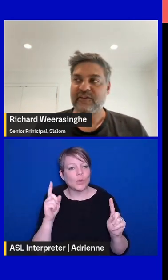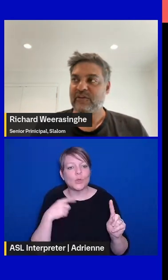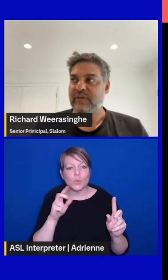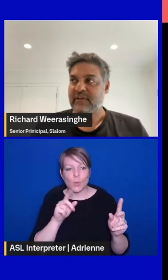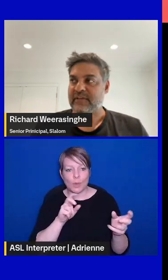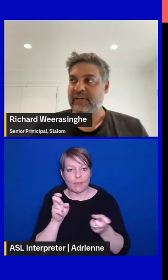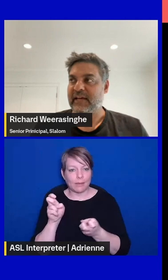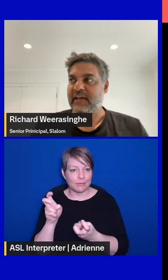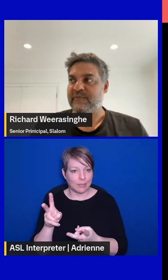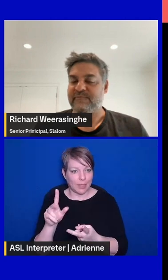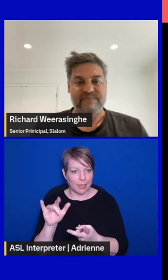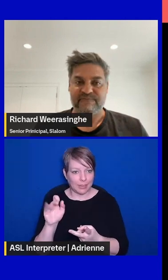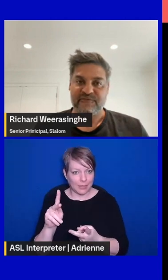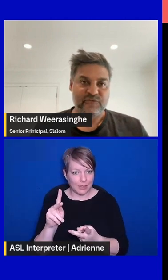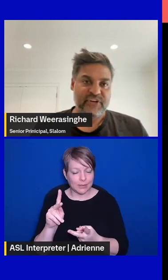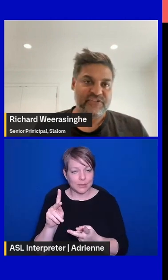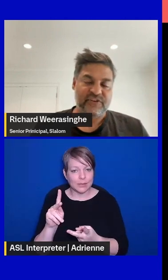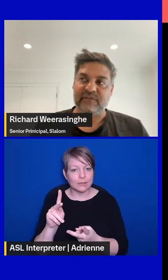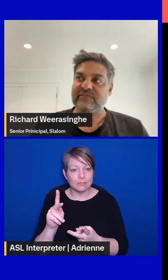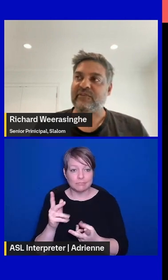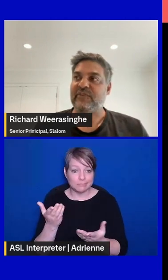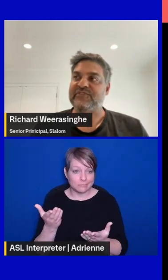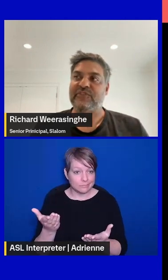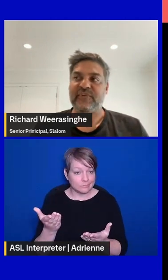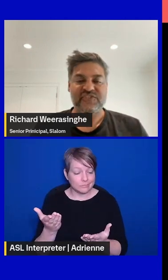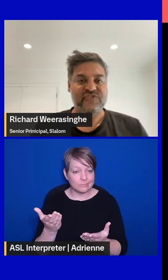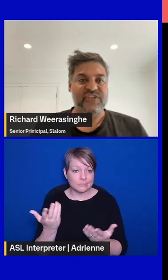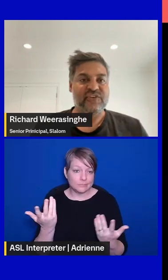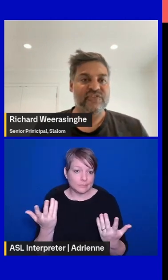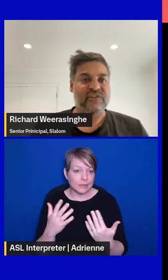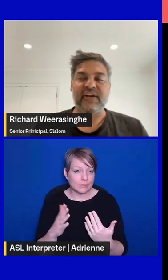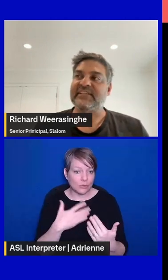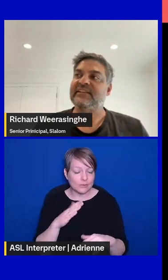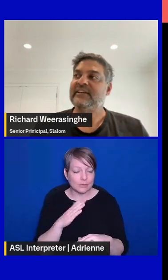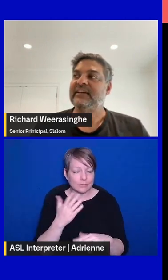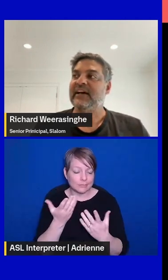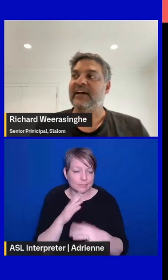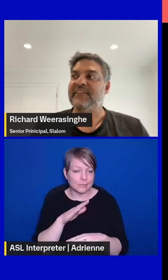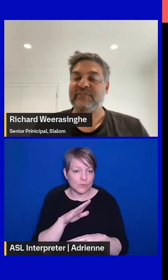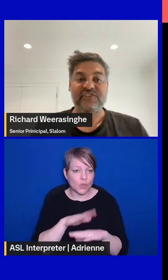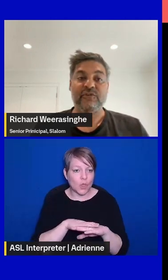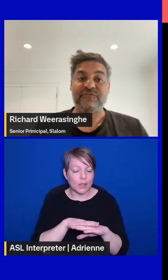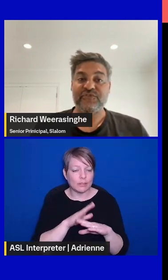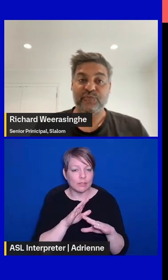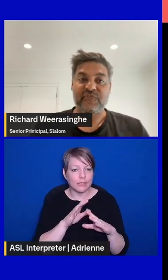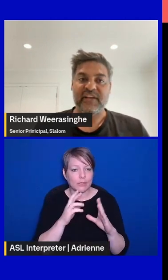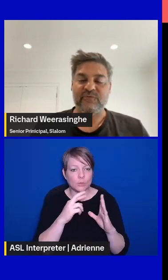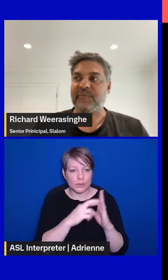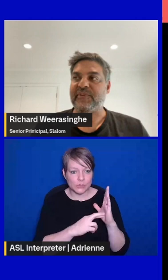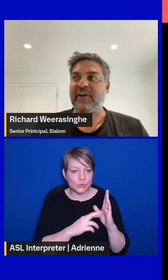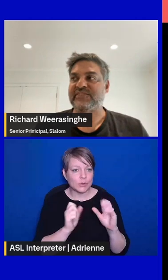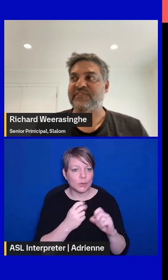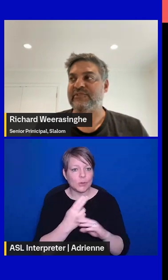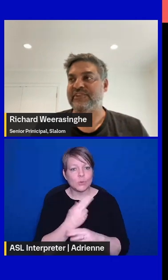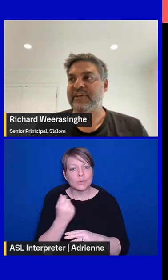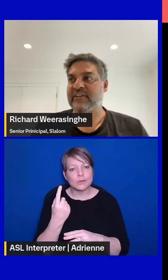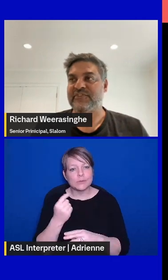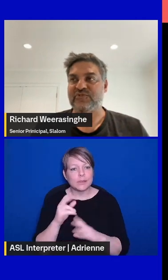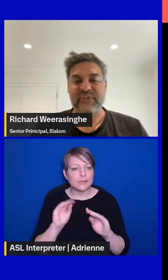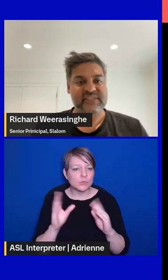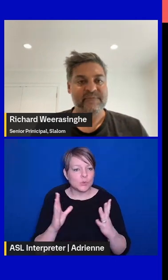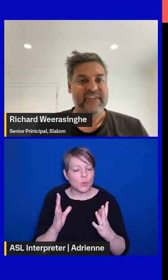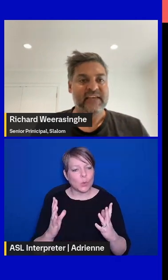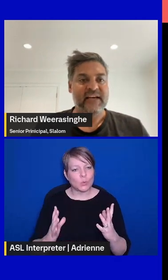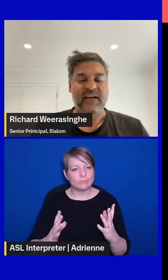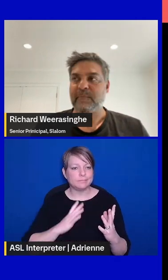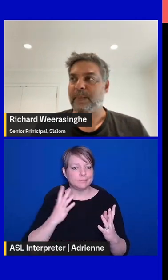here. Feel free to, it's obviously on the registry, you can utilize it. There is no official provider from OpenAI, so there is only unofficial